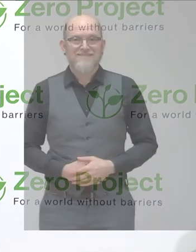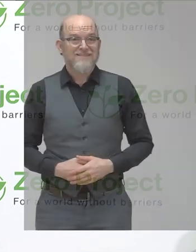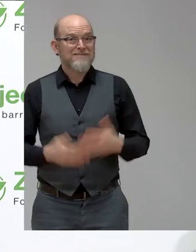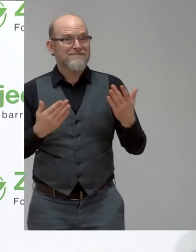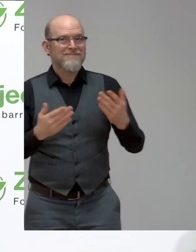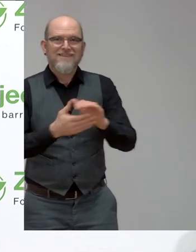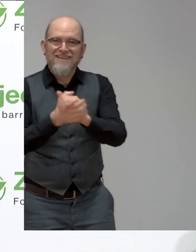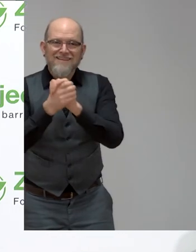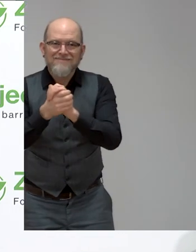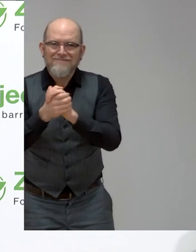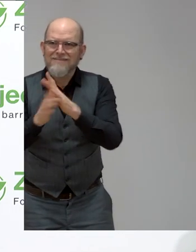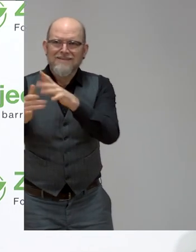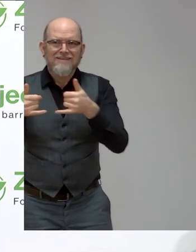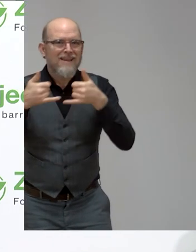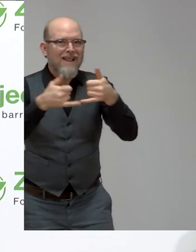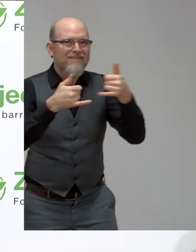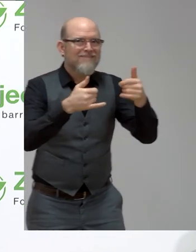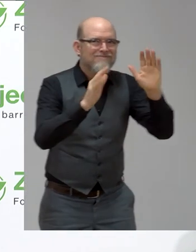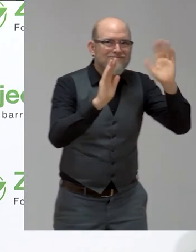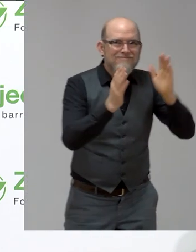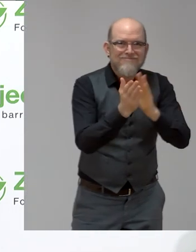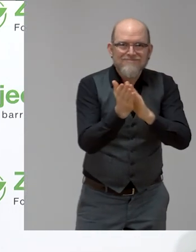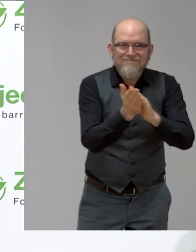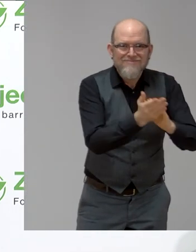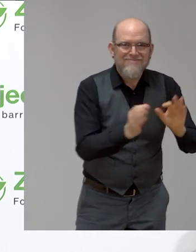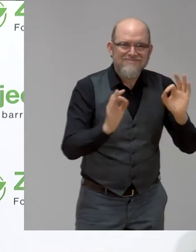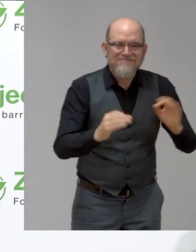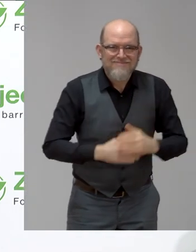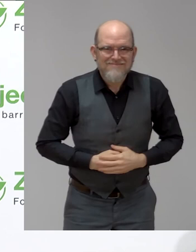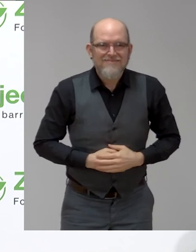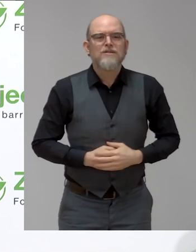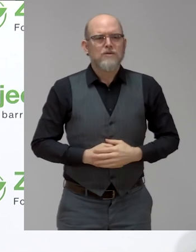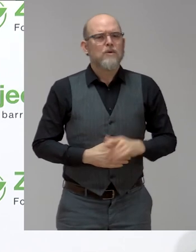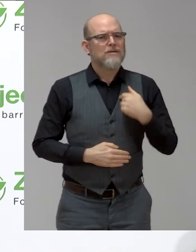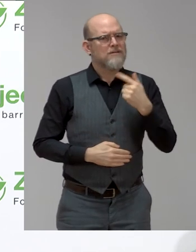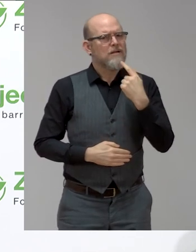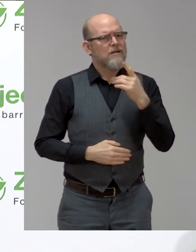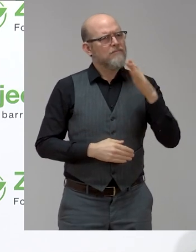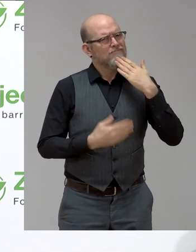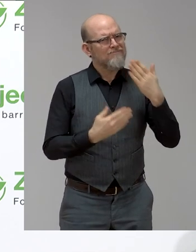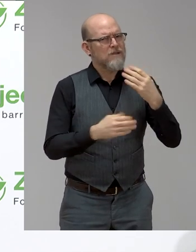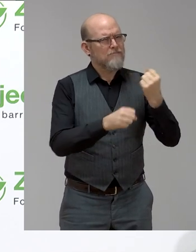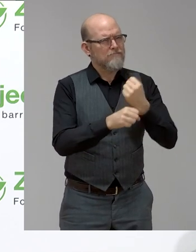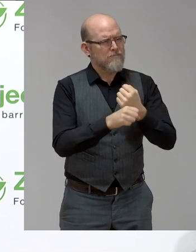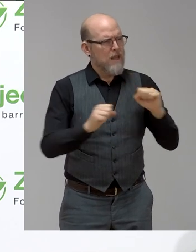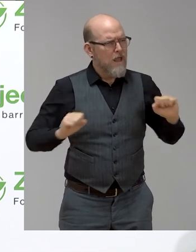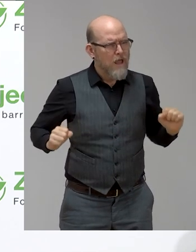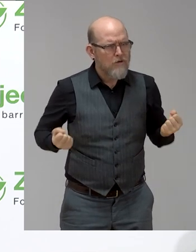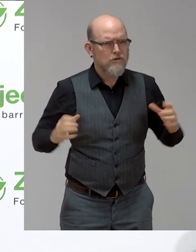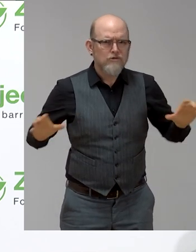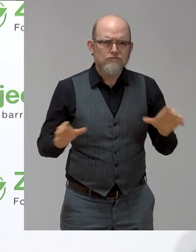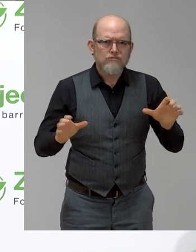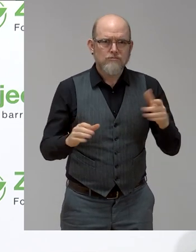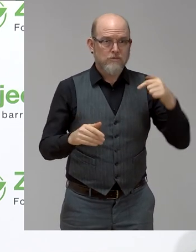Congratulations to all winners. Swipe links to ich weiß nicht. Appreciate your work and your efforts. We are broadcasting live here from our studio